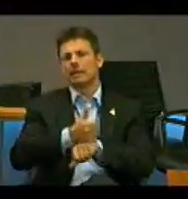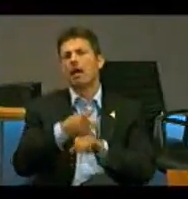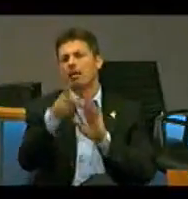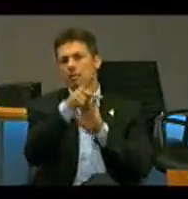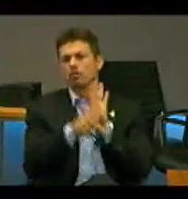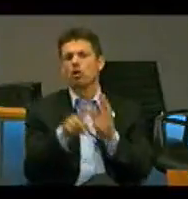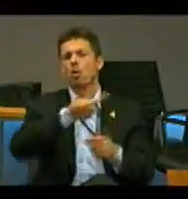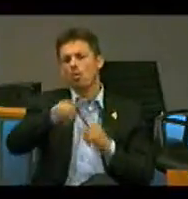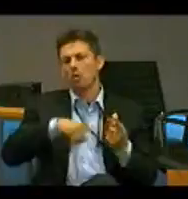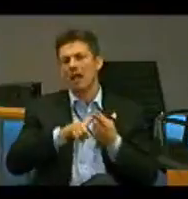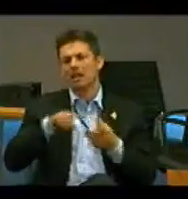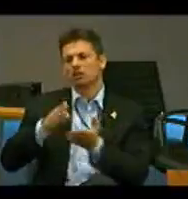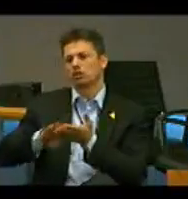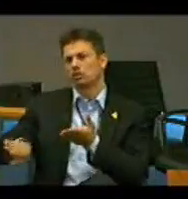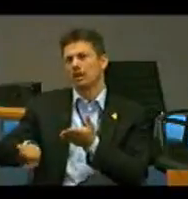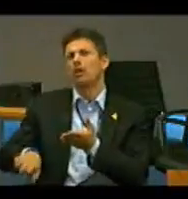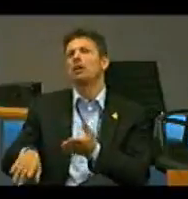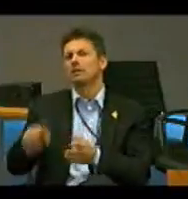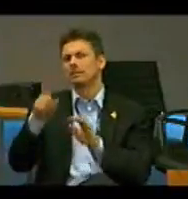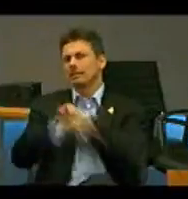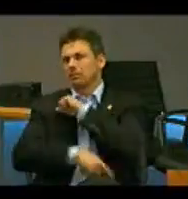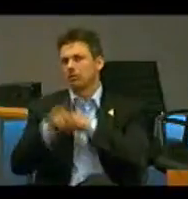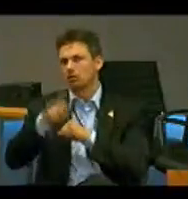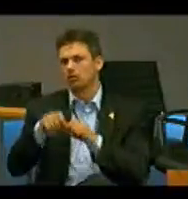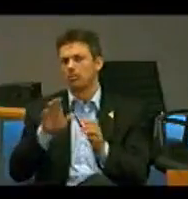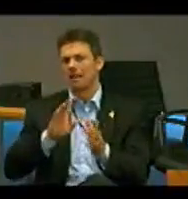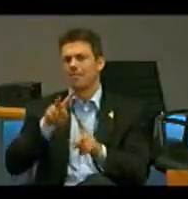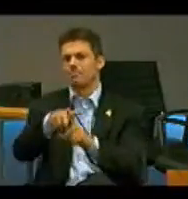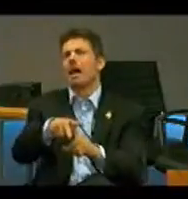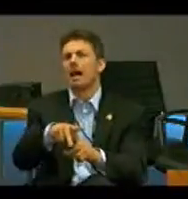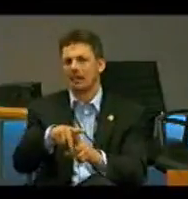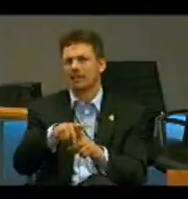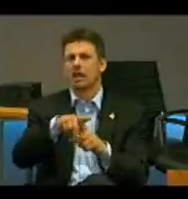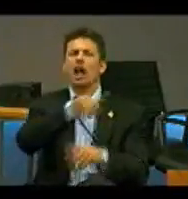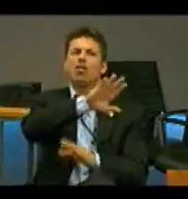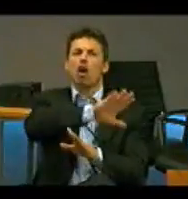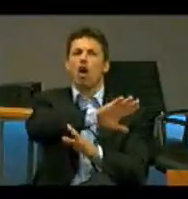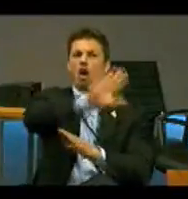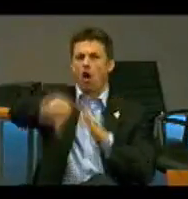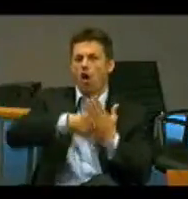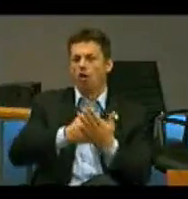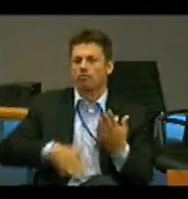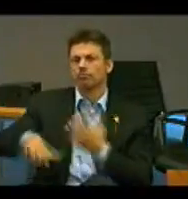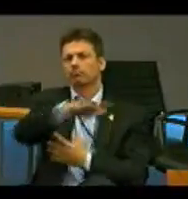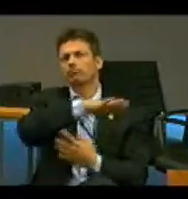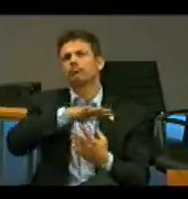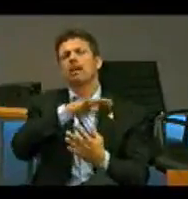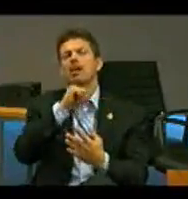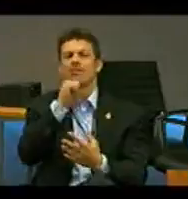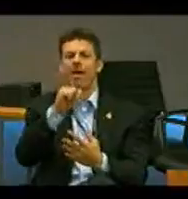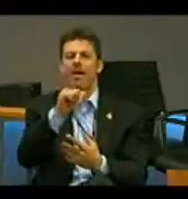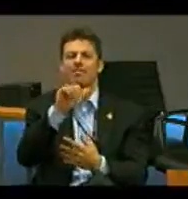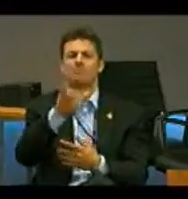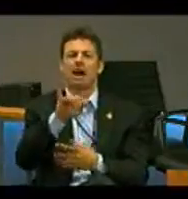exclusionary discipline should be applied consistently across the board and not influenced by racial bias.